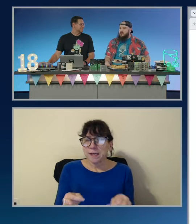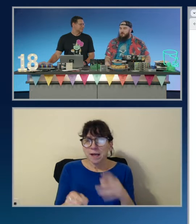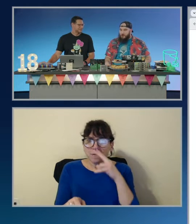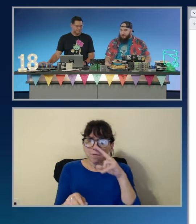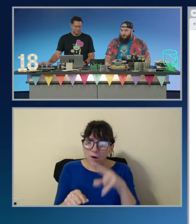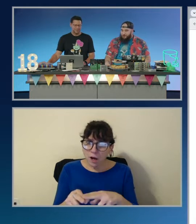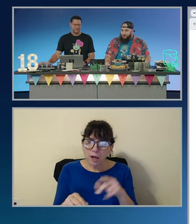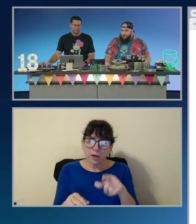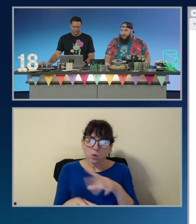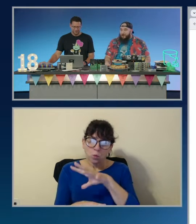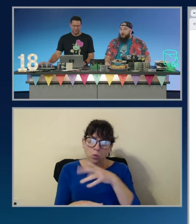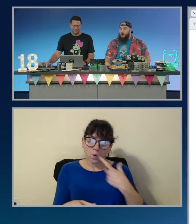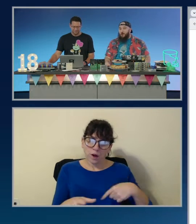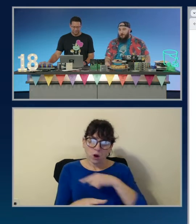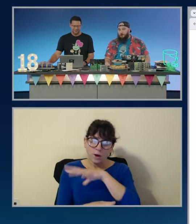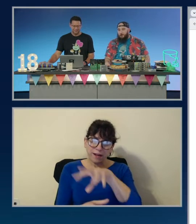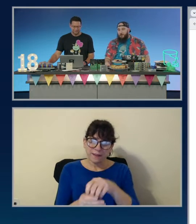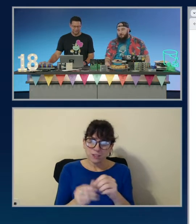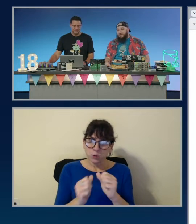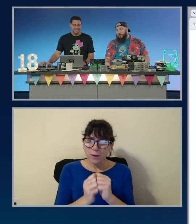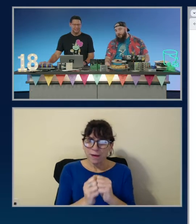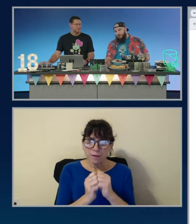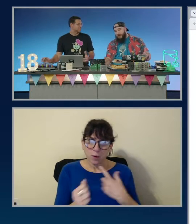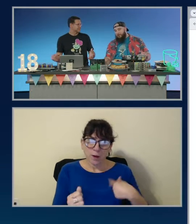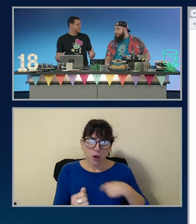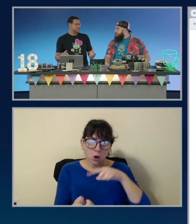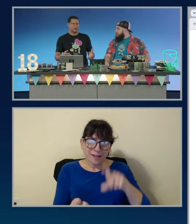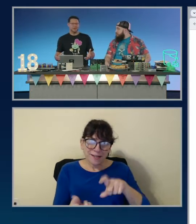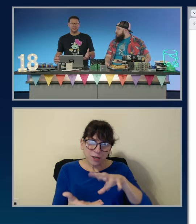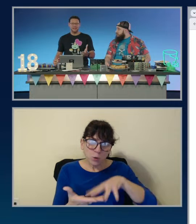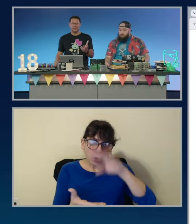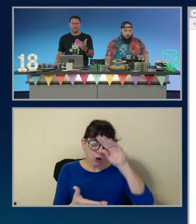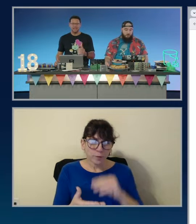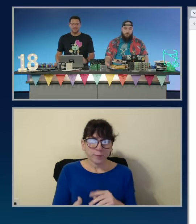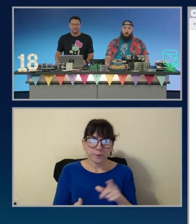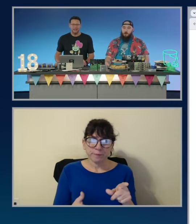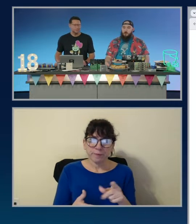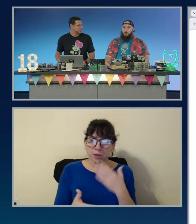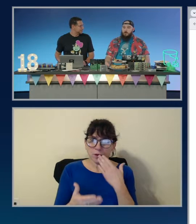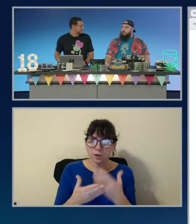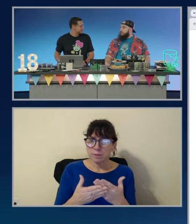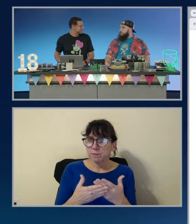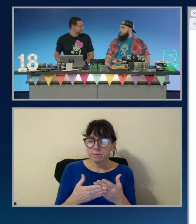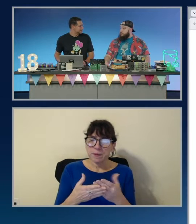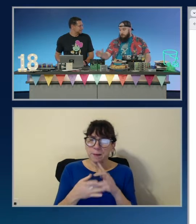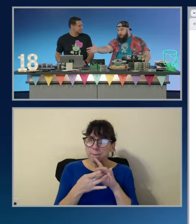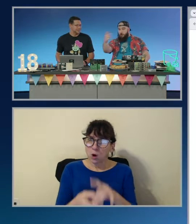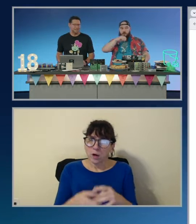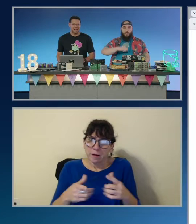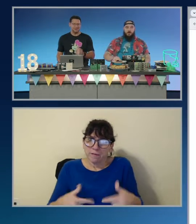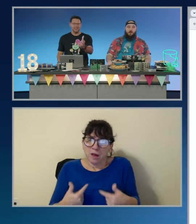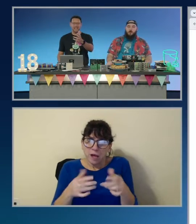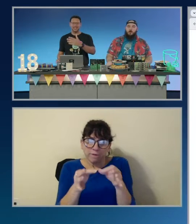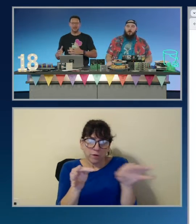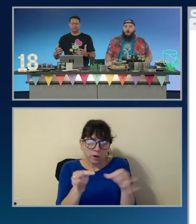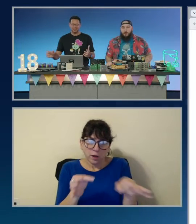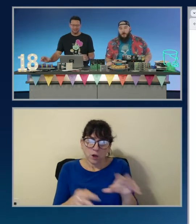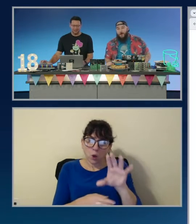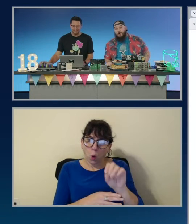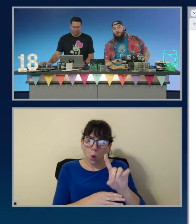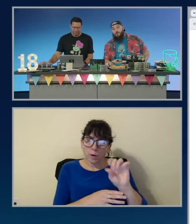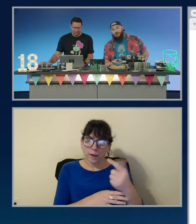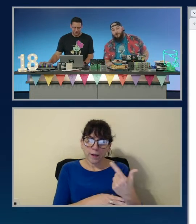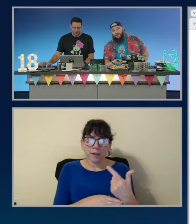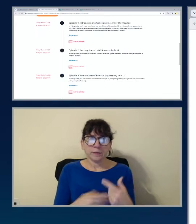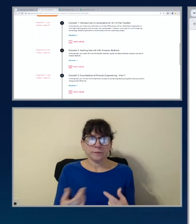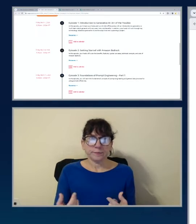all in this together ultimately. We all need to learn. So speaking of being part of live coding and everything, should we jump into a demo and see how chat can help us? Yeah.